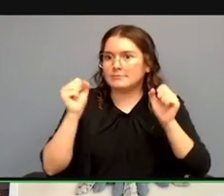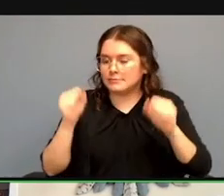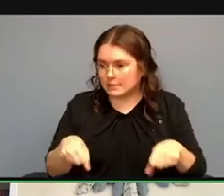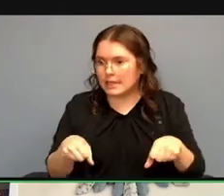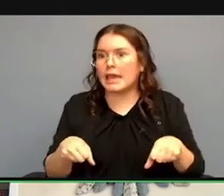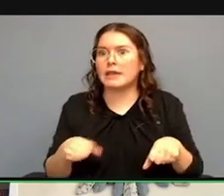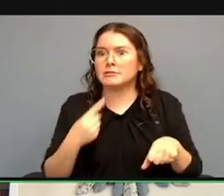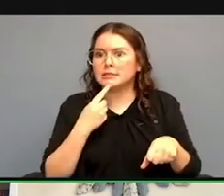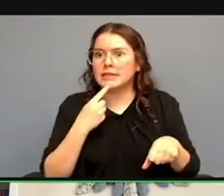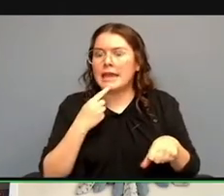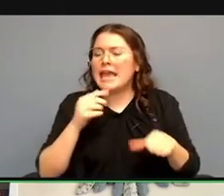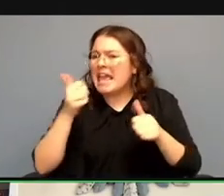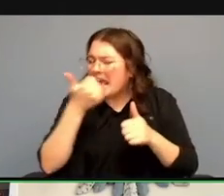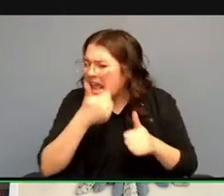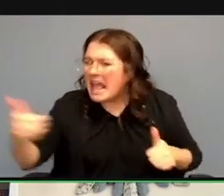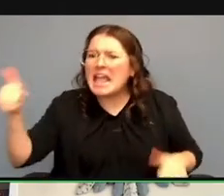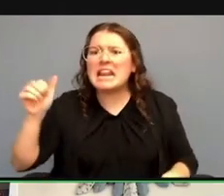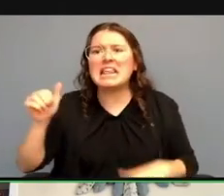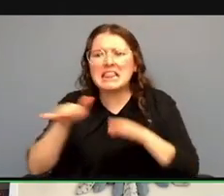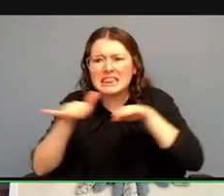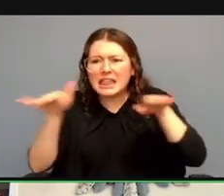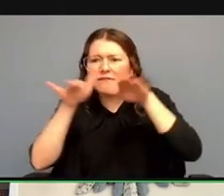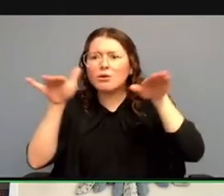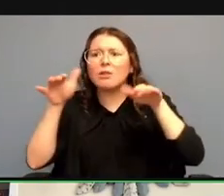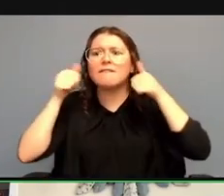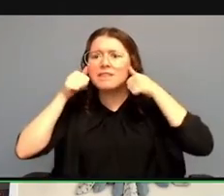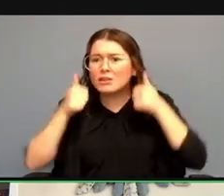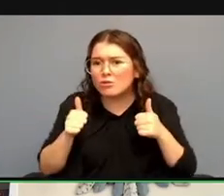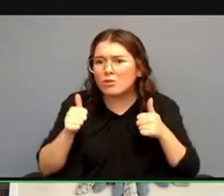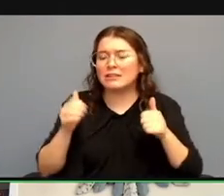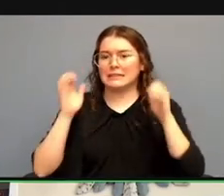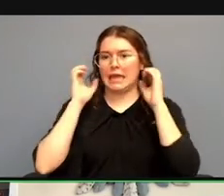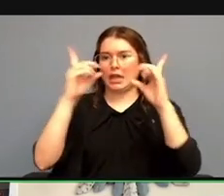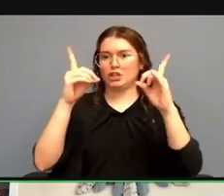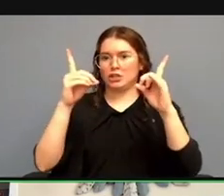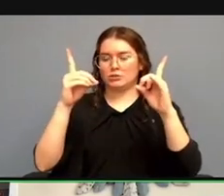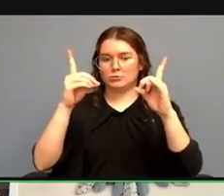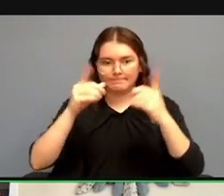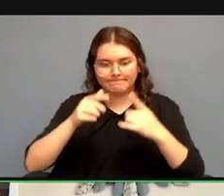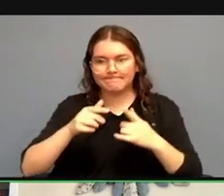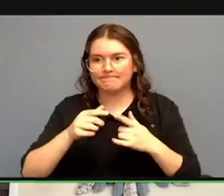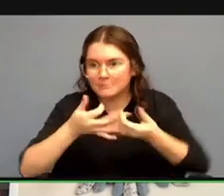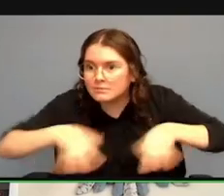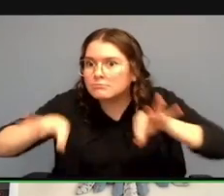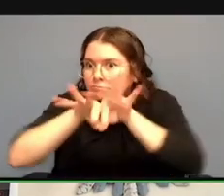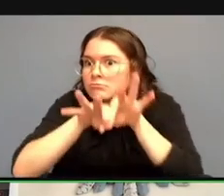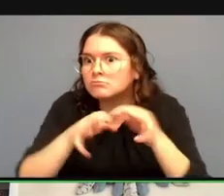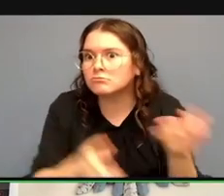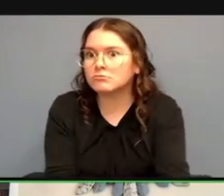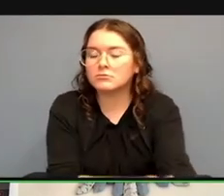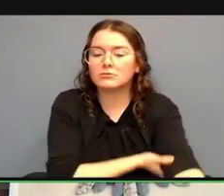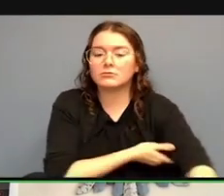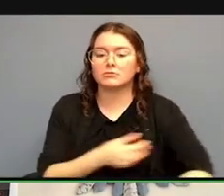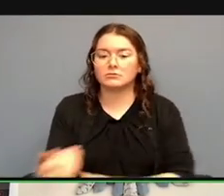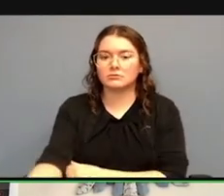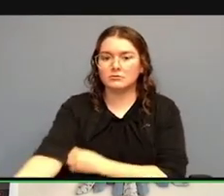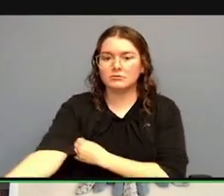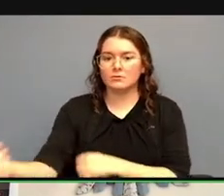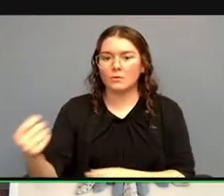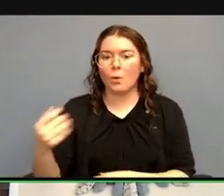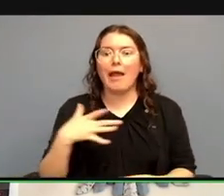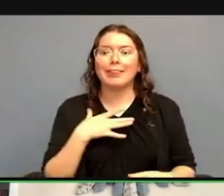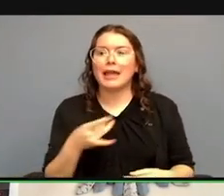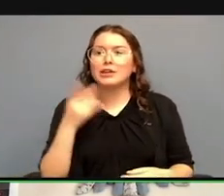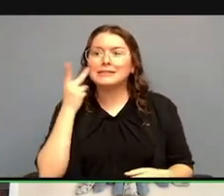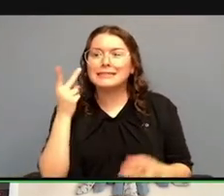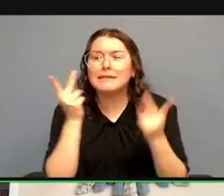any level of hearing loss is educationally significant. I like this. There's a